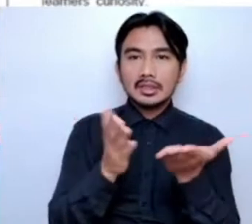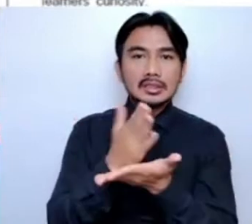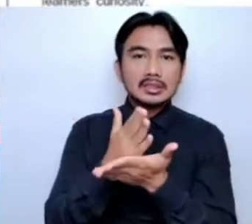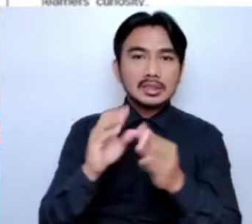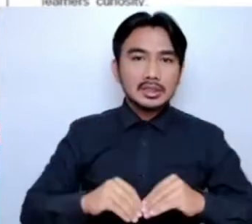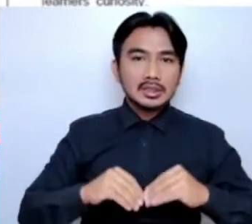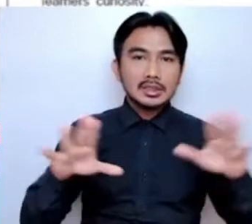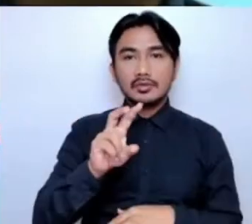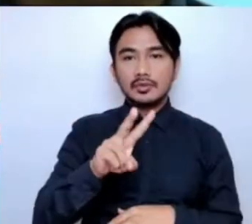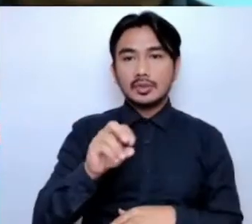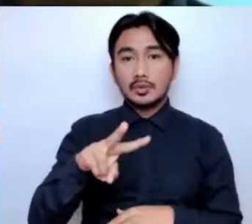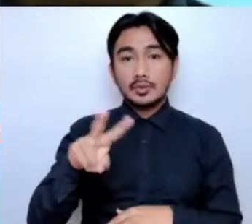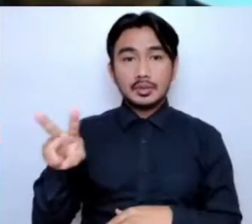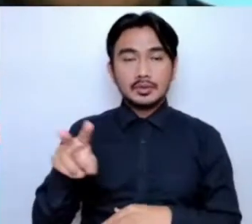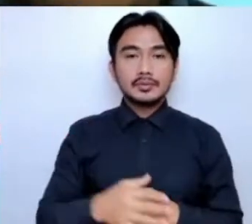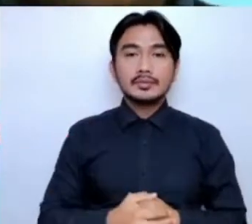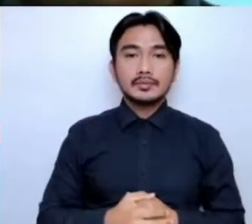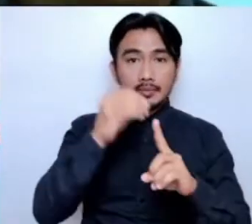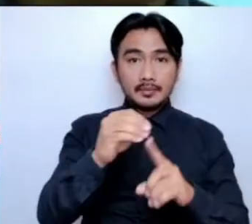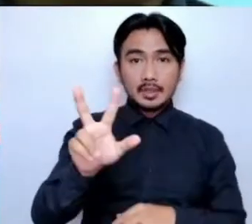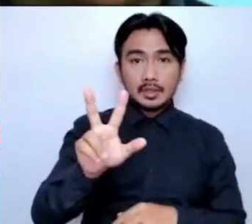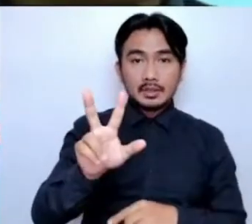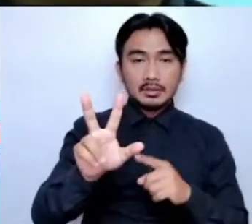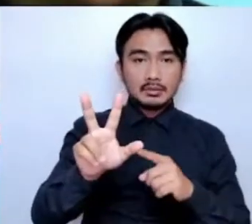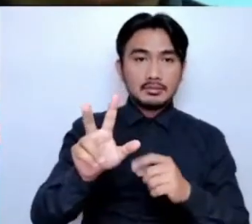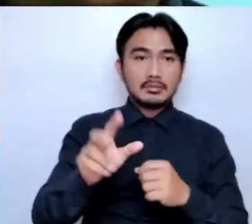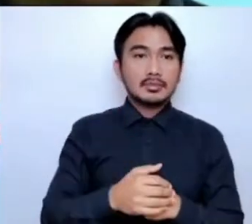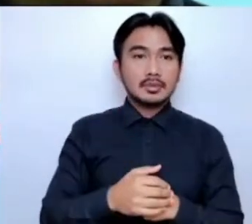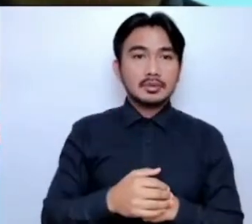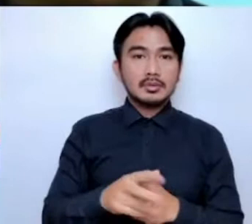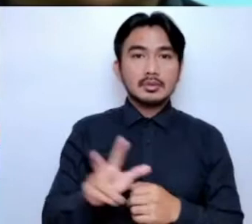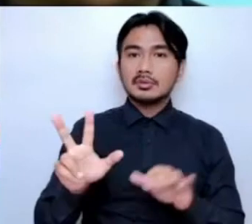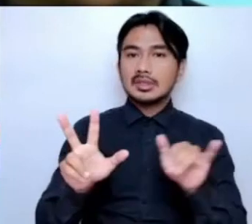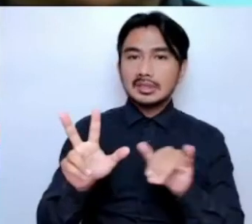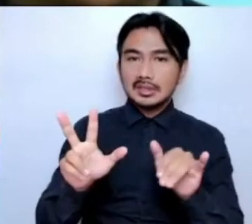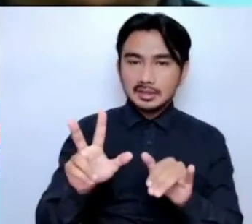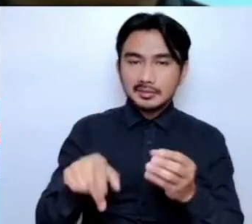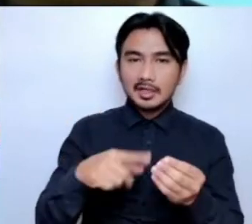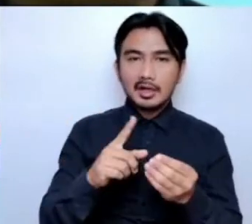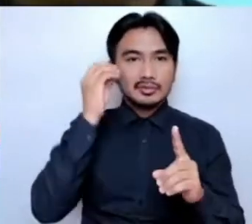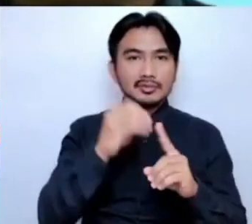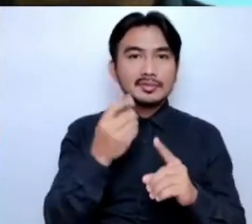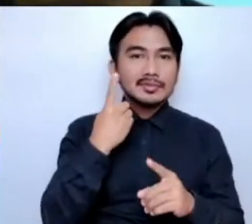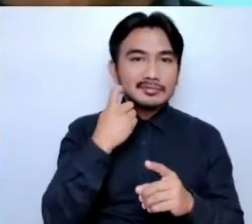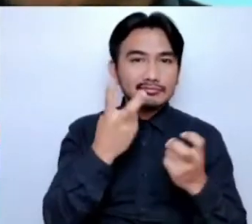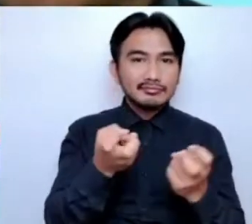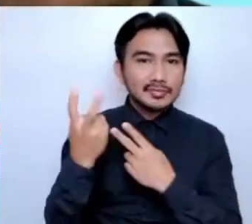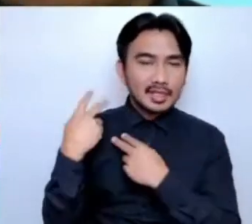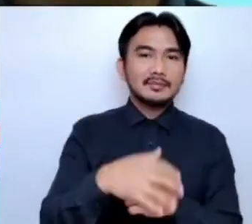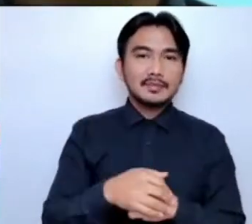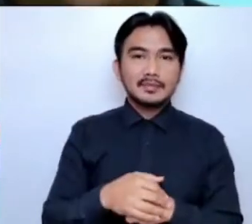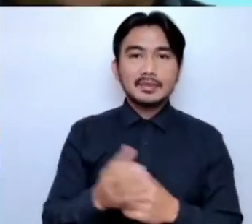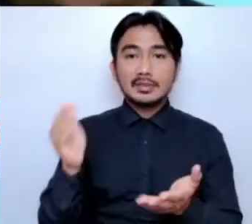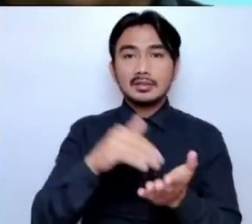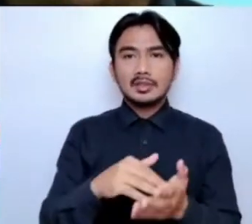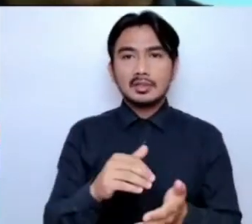of 2022. For objective 3, this is the same objective we have seen earlier. It's not, again,